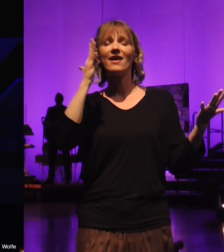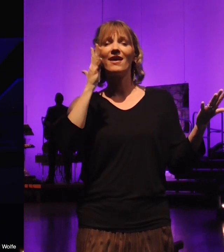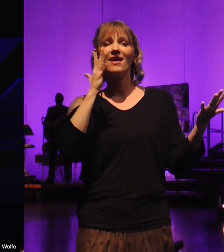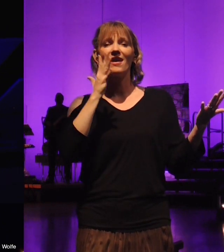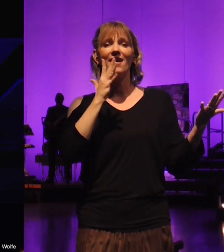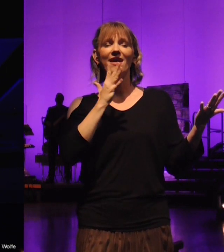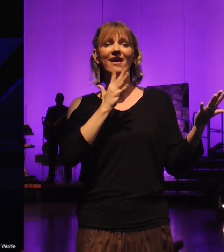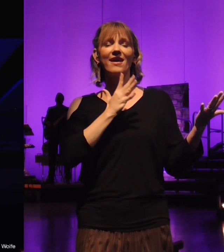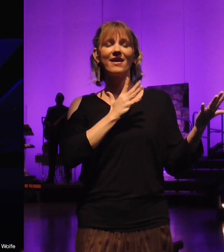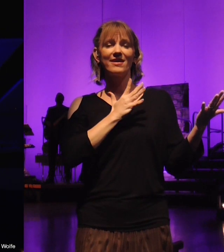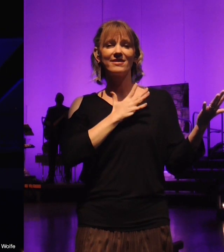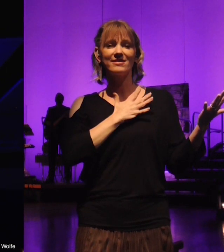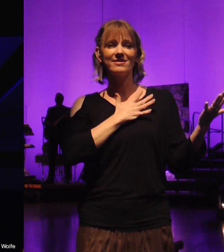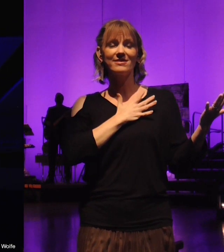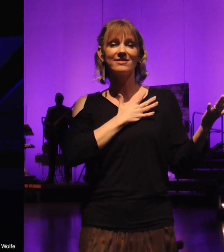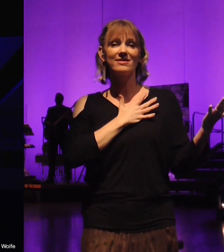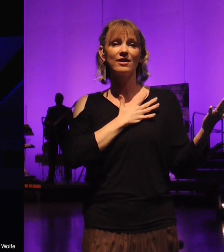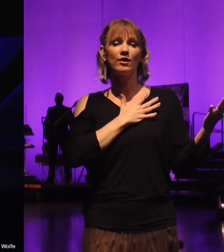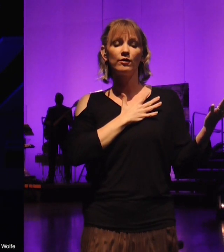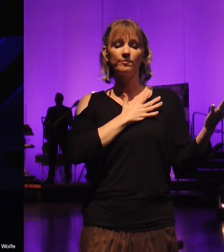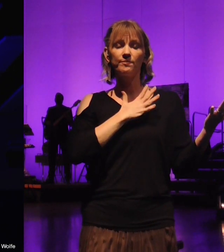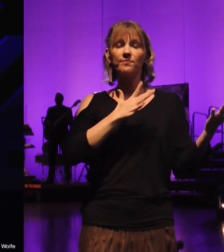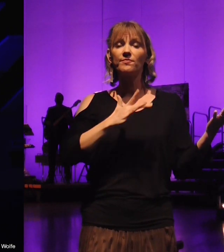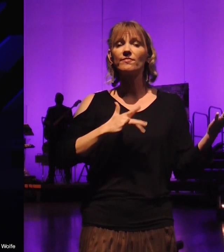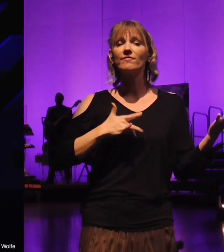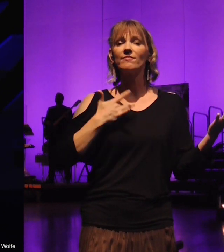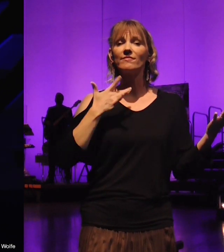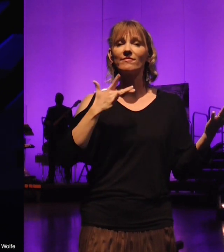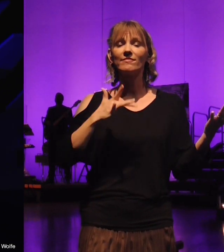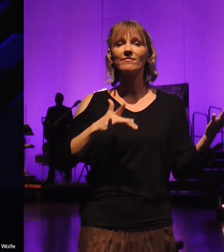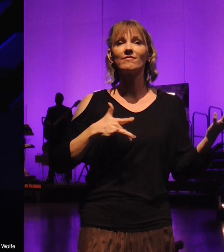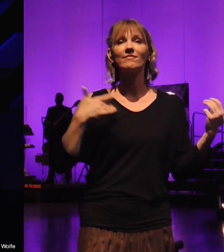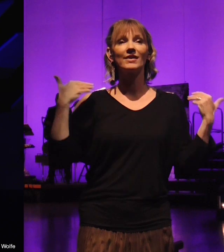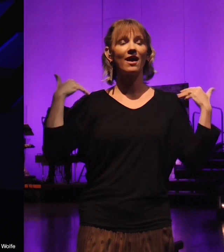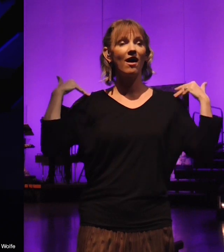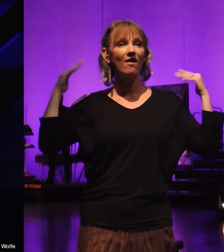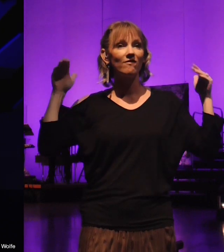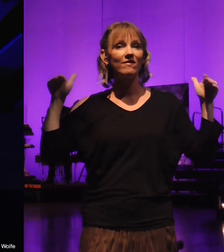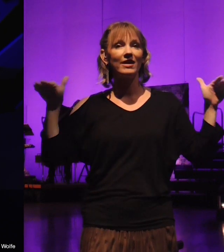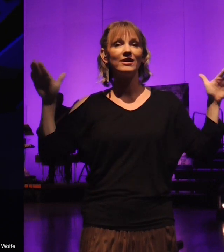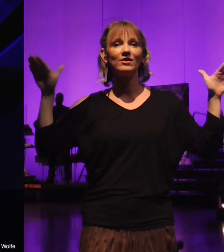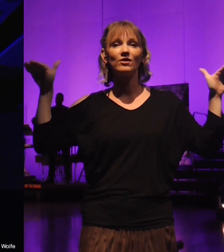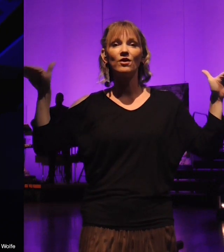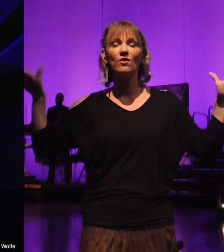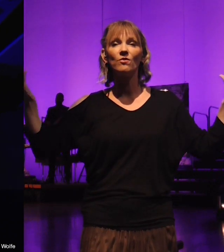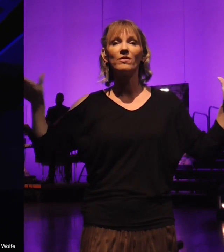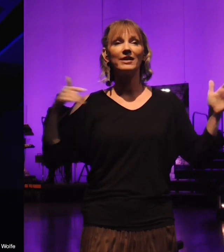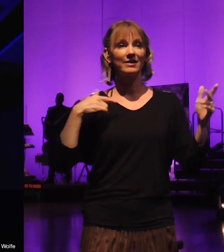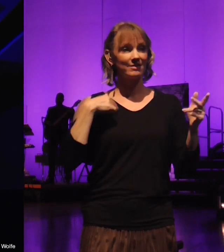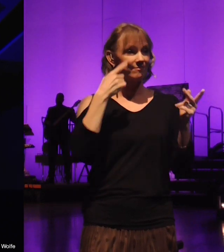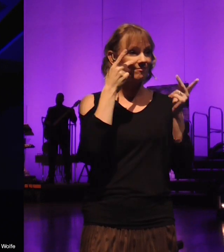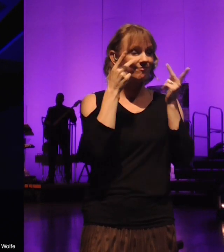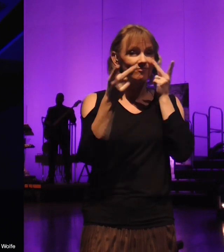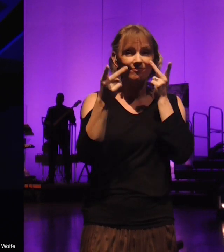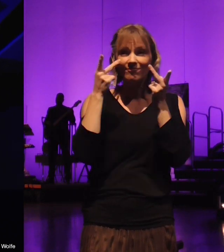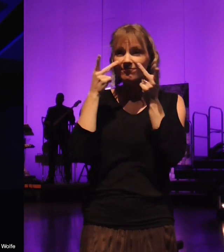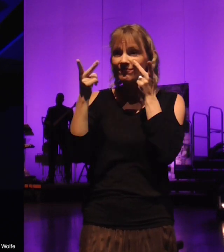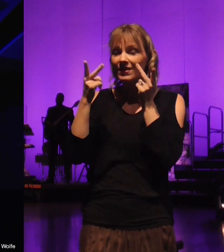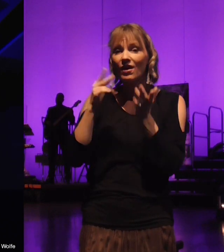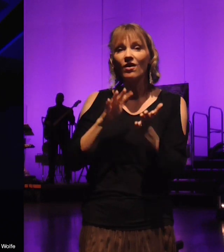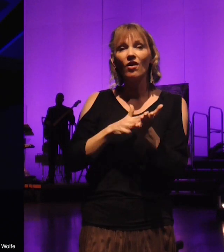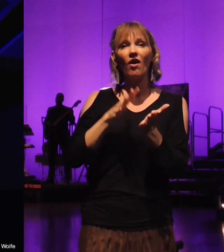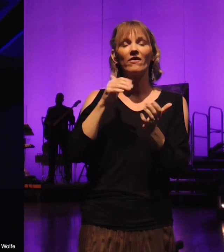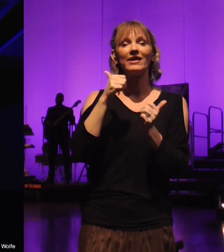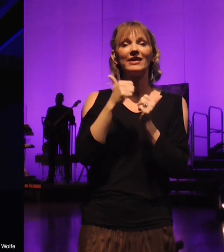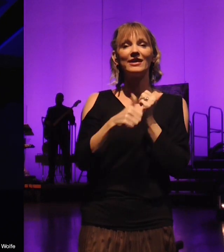grace. I can hear the brush of angel wings, I see glory.